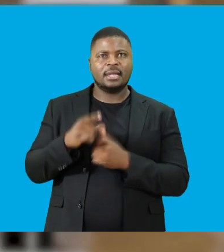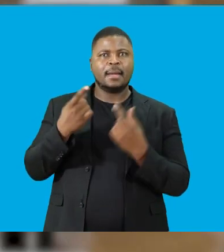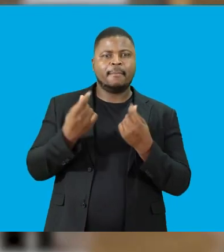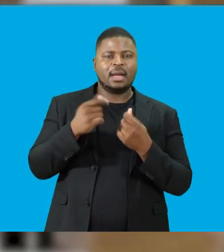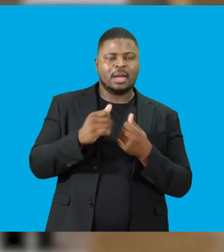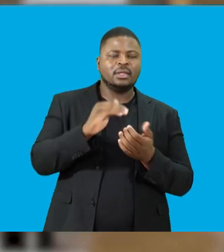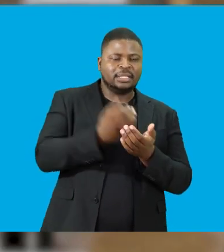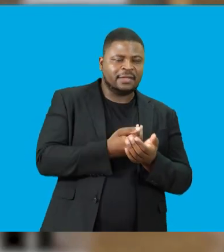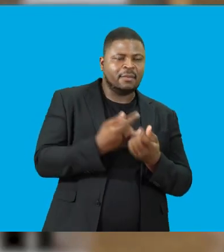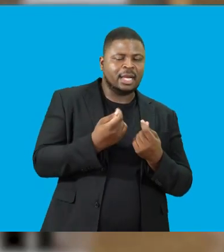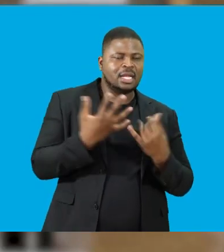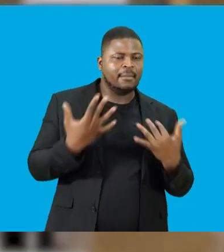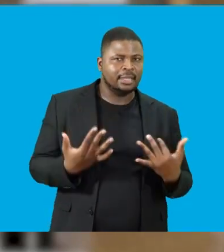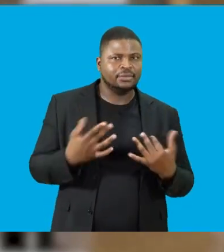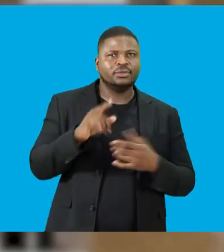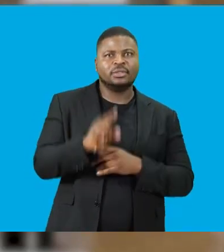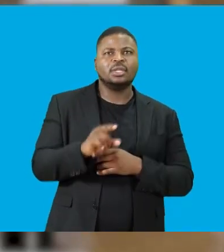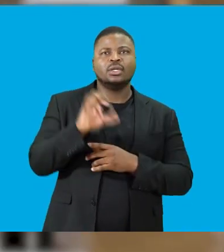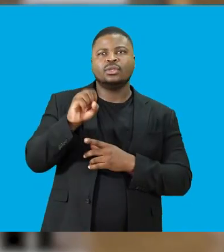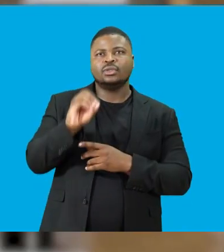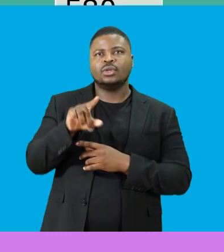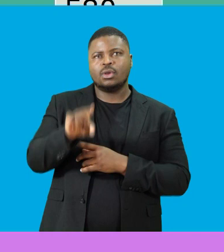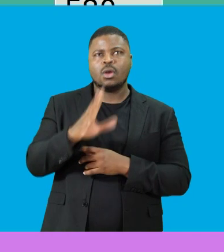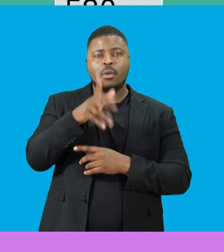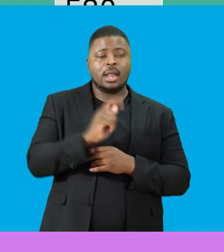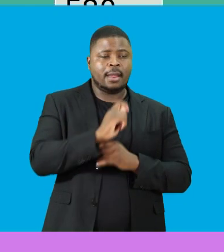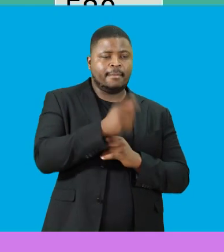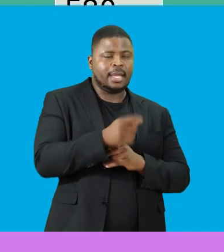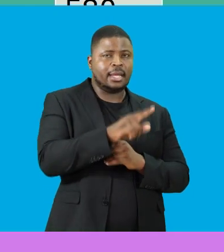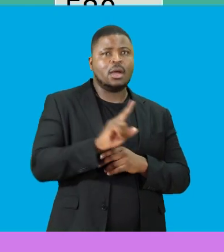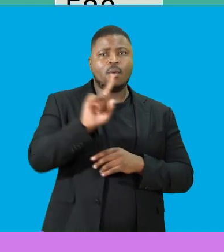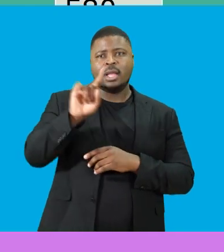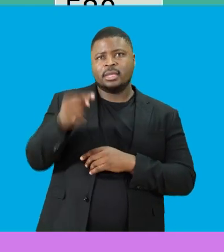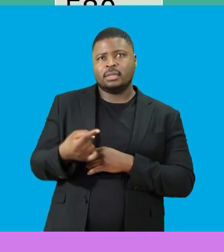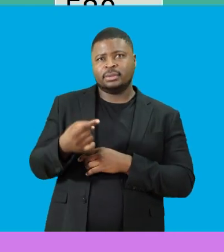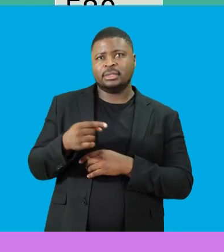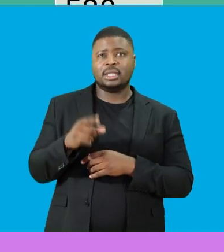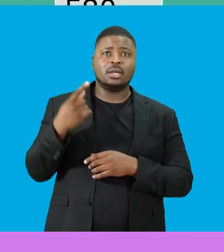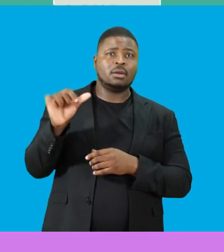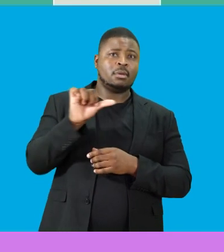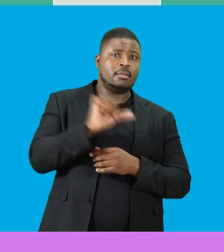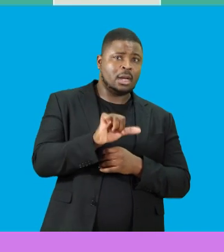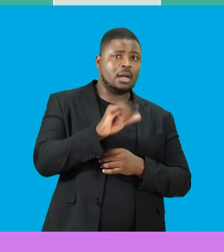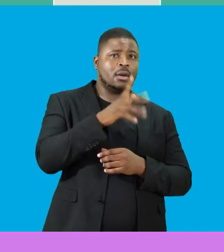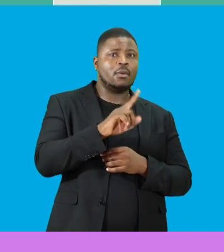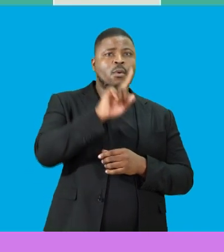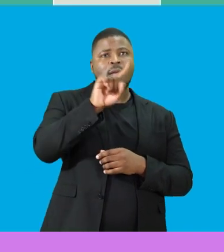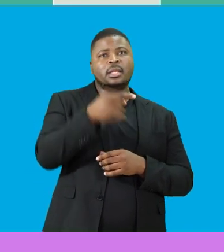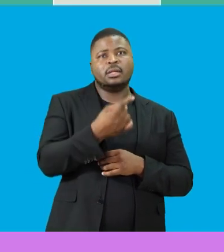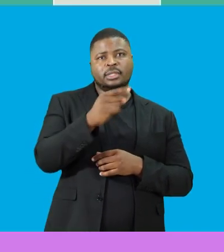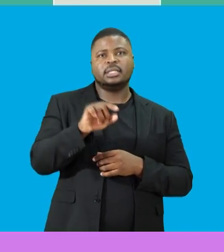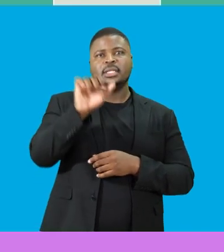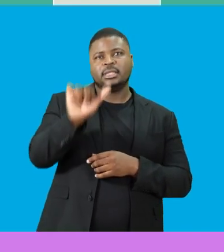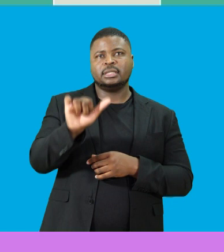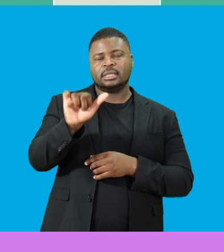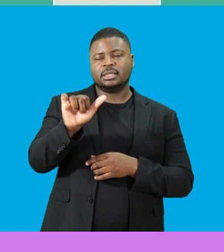he going to save. So he is going to pay 1,000, can we go back and find the value?